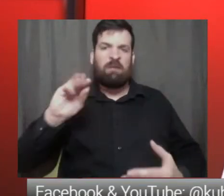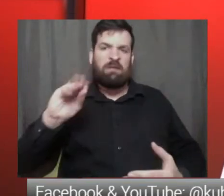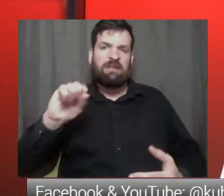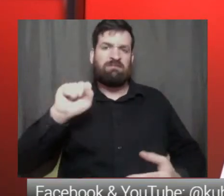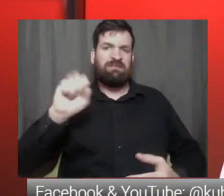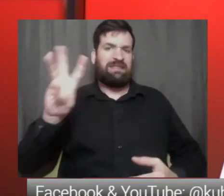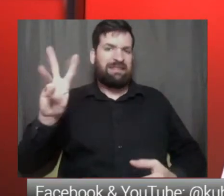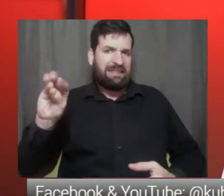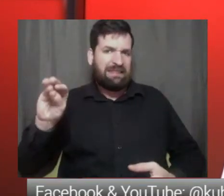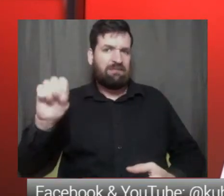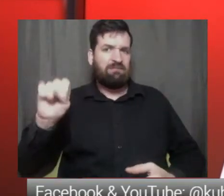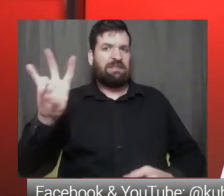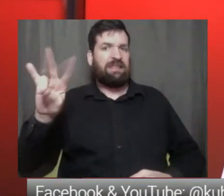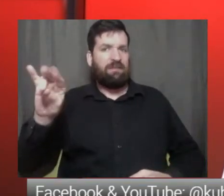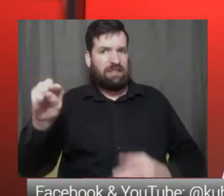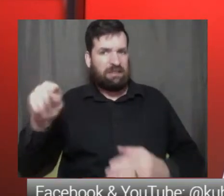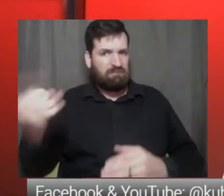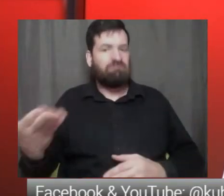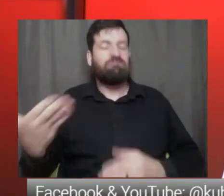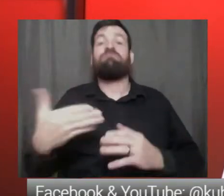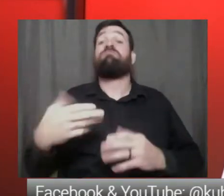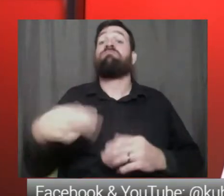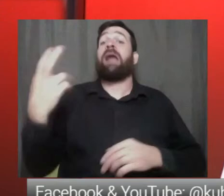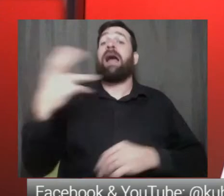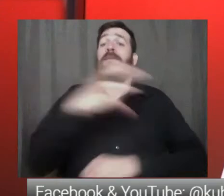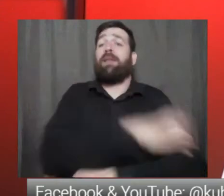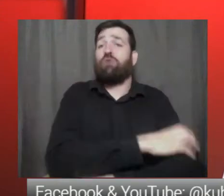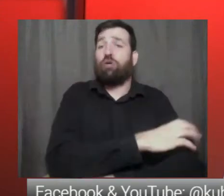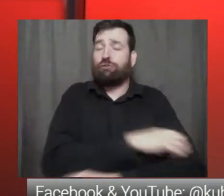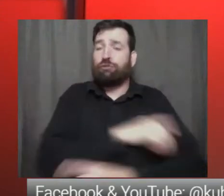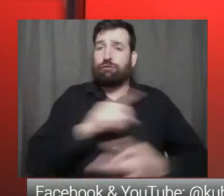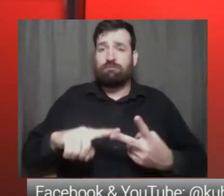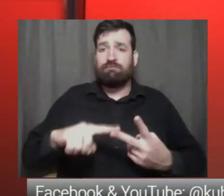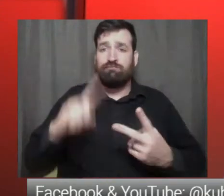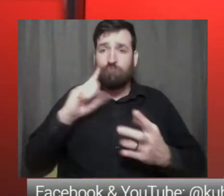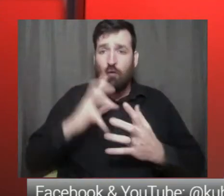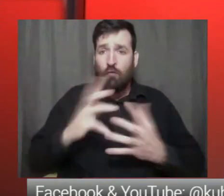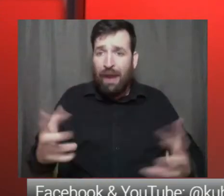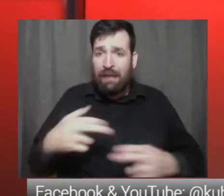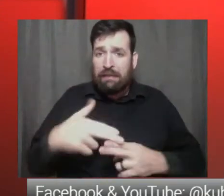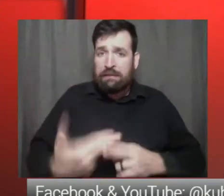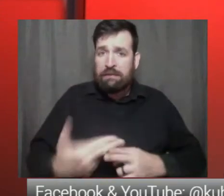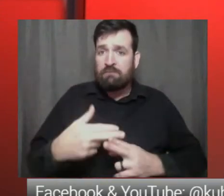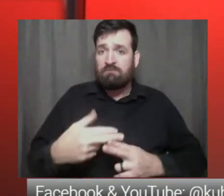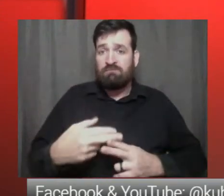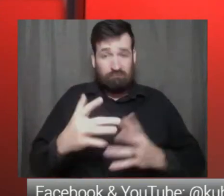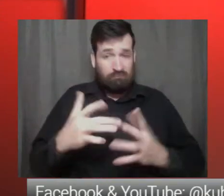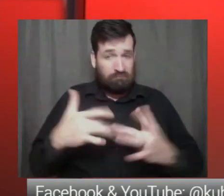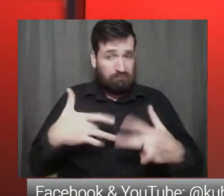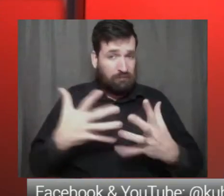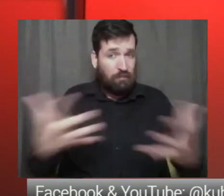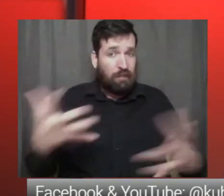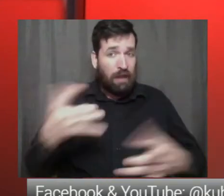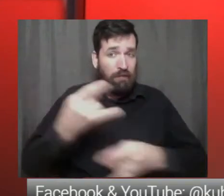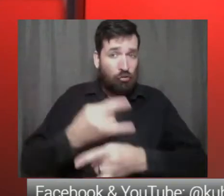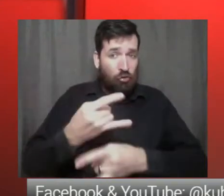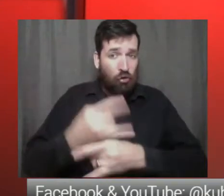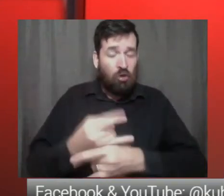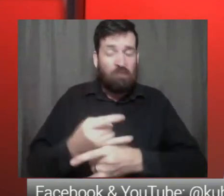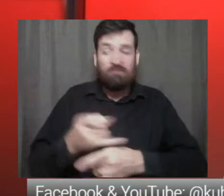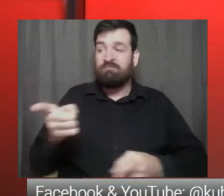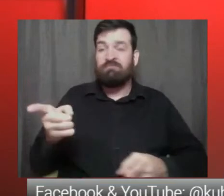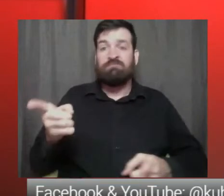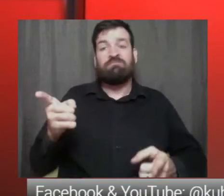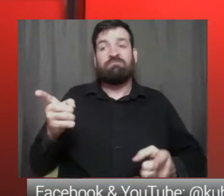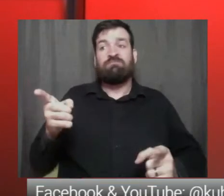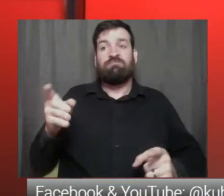so on that have high blood pressure or overweight or drink more alcohol. And he really had atrial fibrillation in the